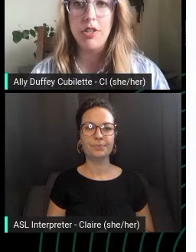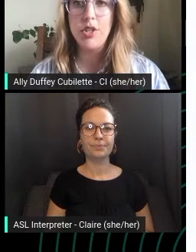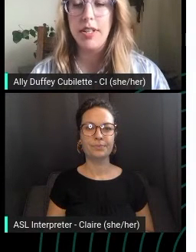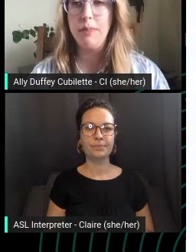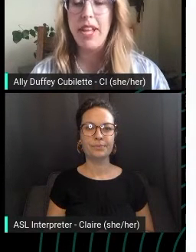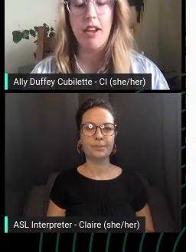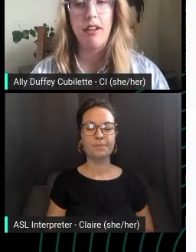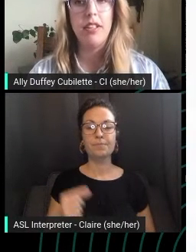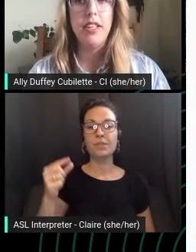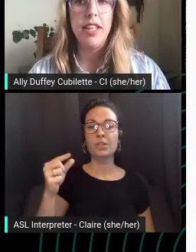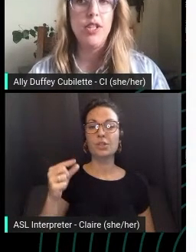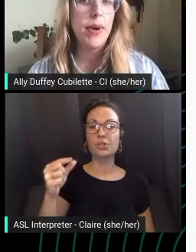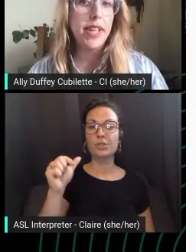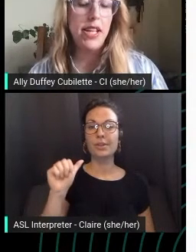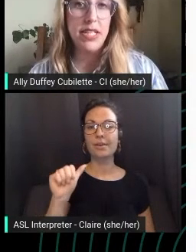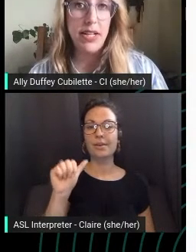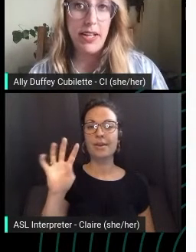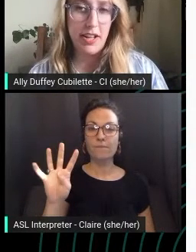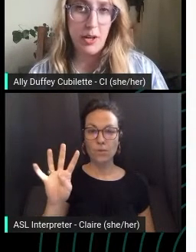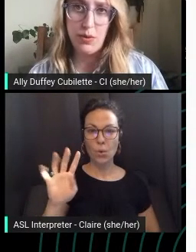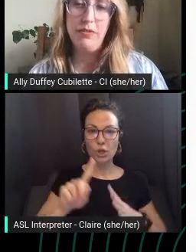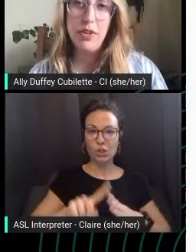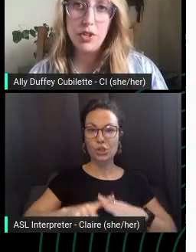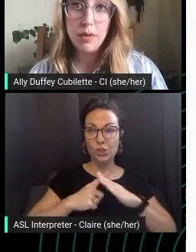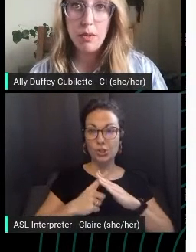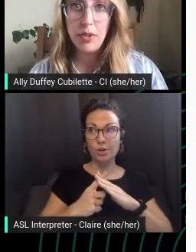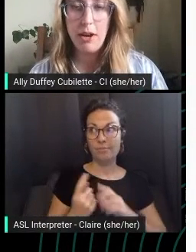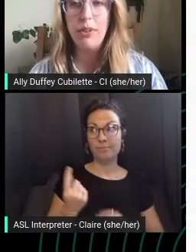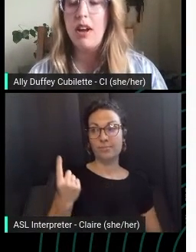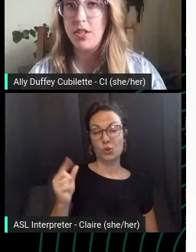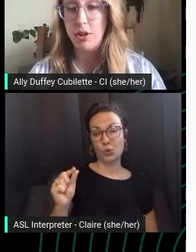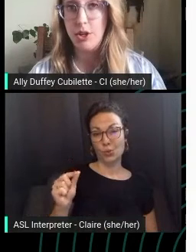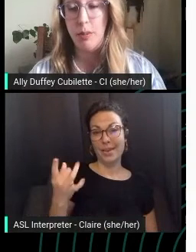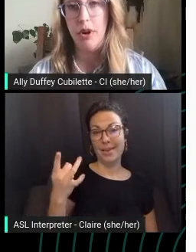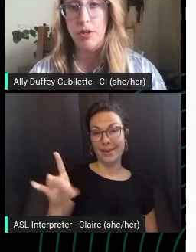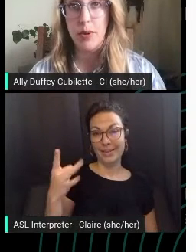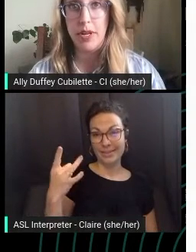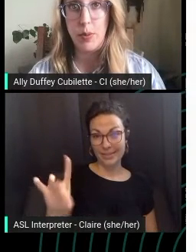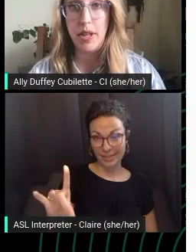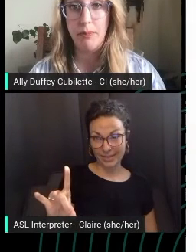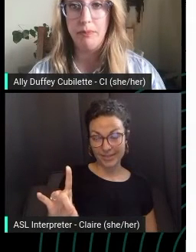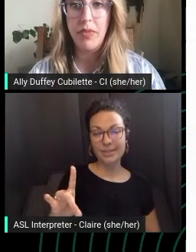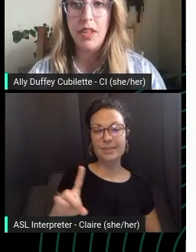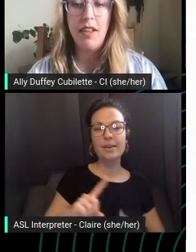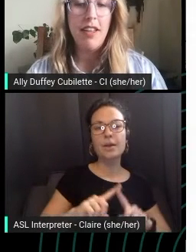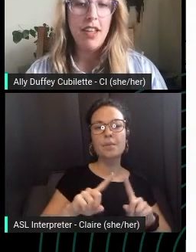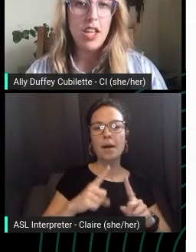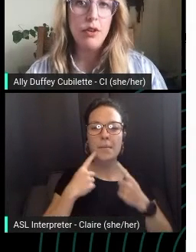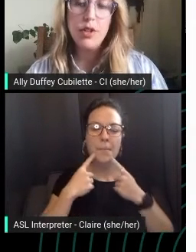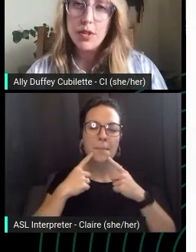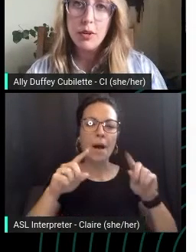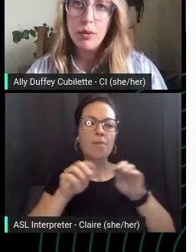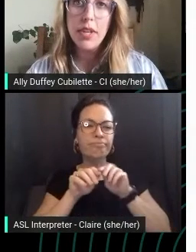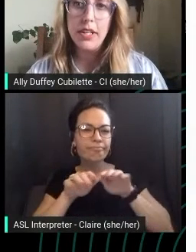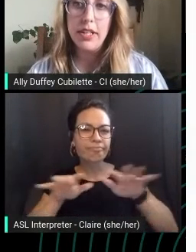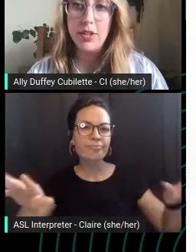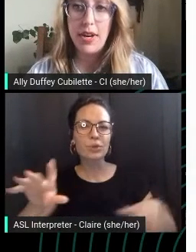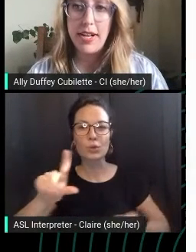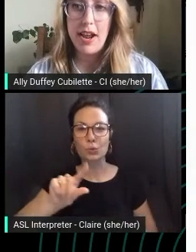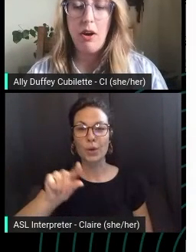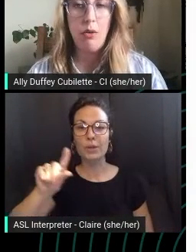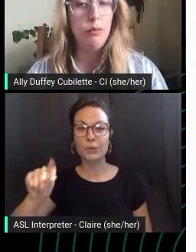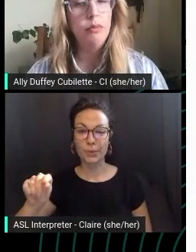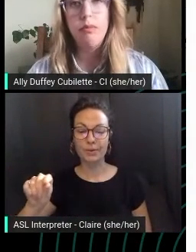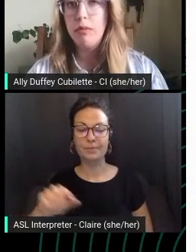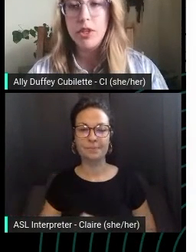GA4 launched in beta in 2018, and it was officially rolled out last October in 2020. If you're using Google Analytics